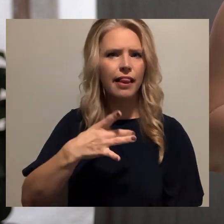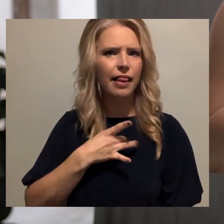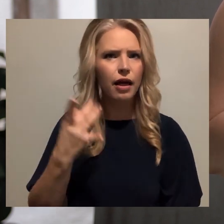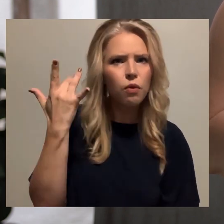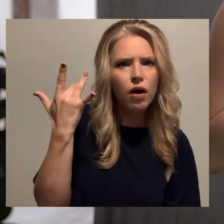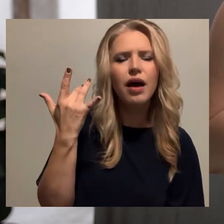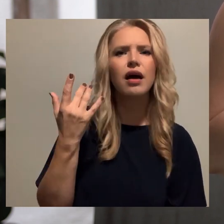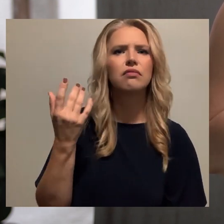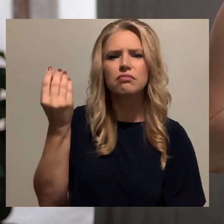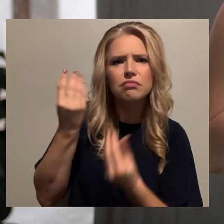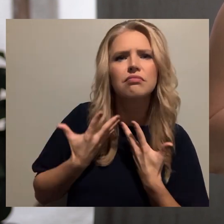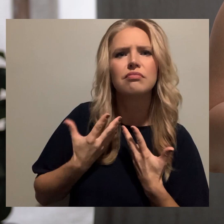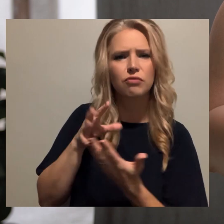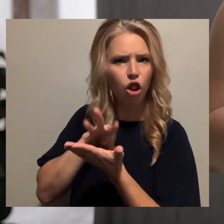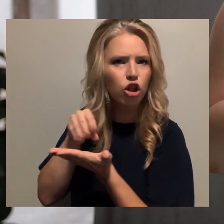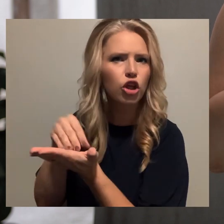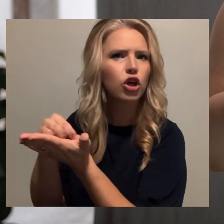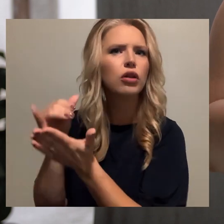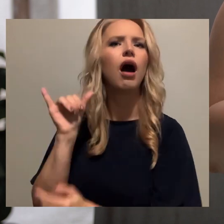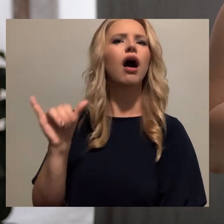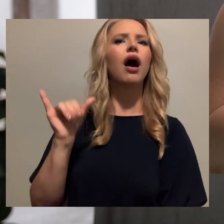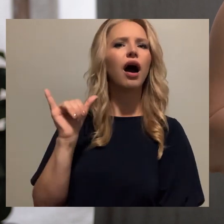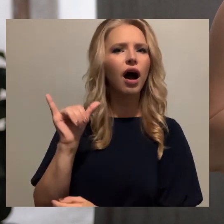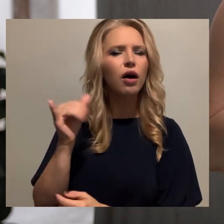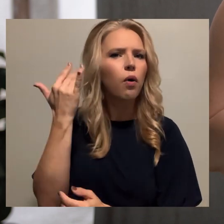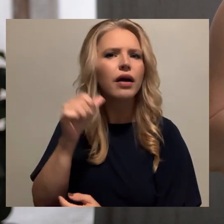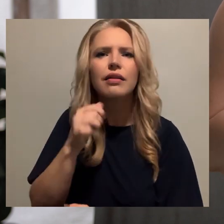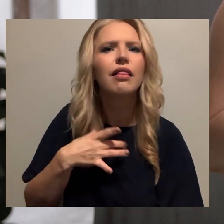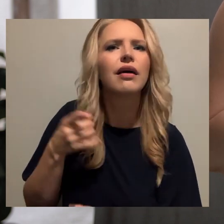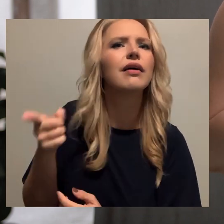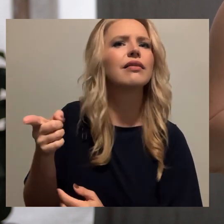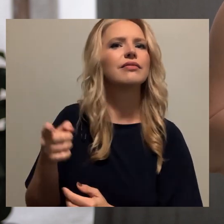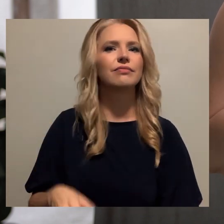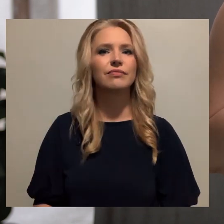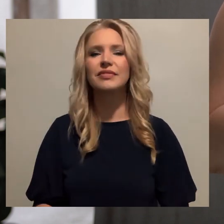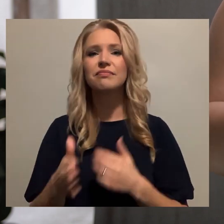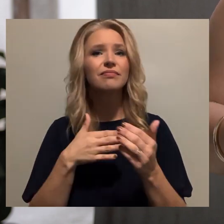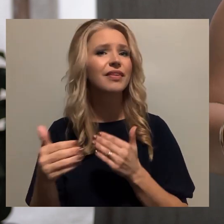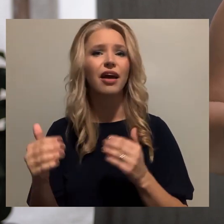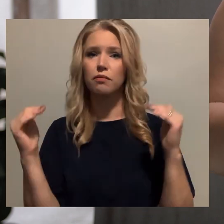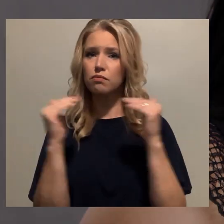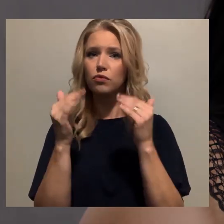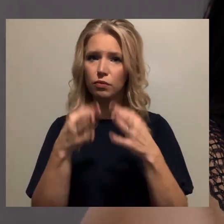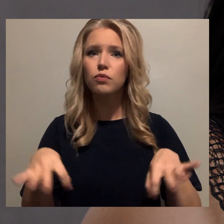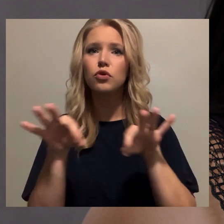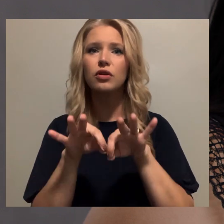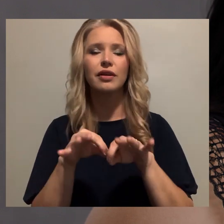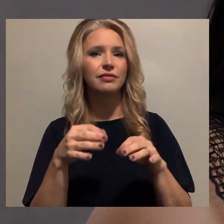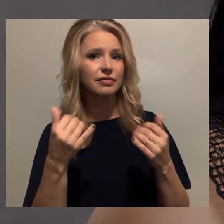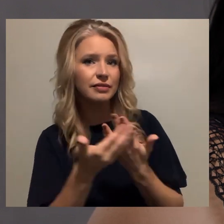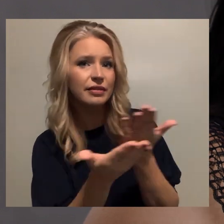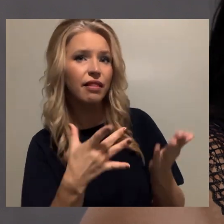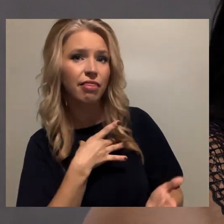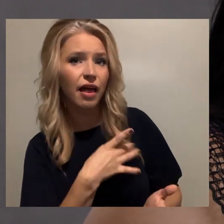want or don't like is just as important as knowing what you do like and what you do want. You don't want to be sitting in the same group every time. You don't want to be